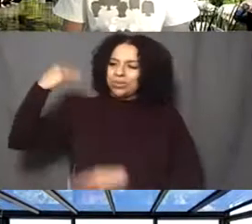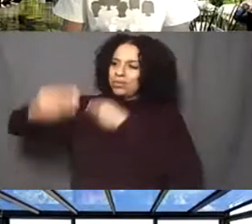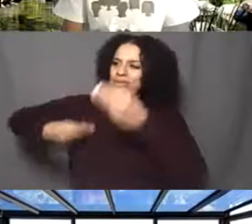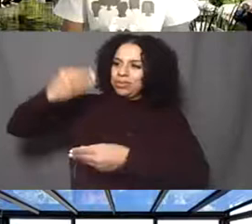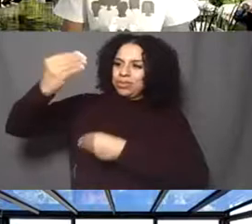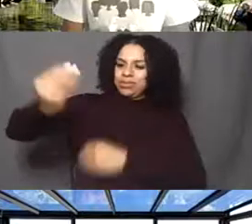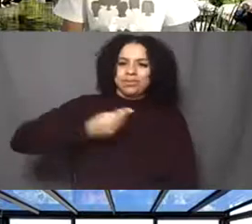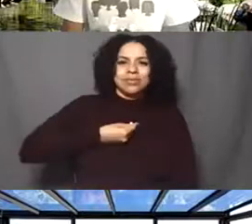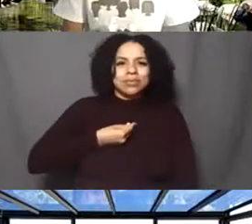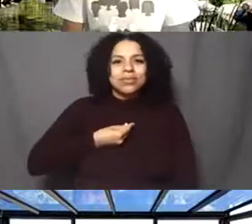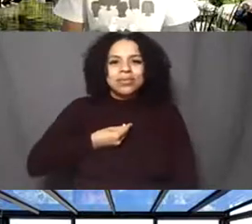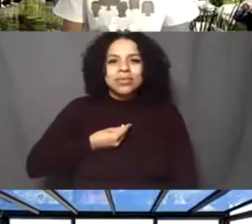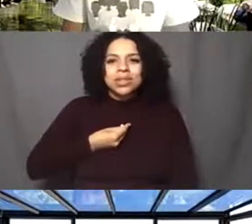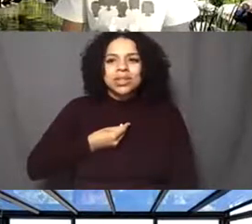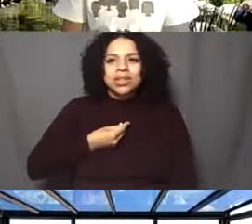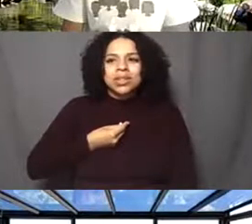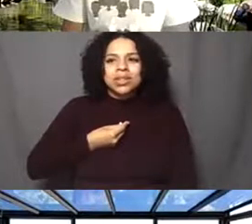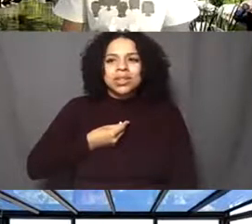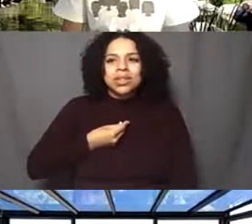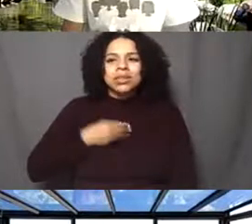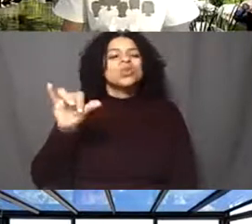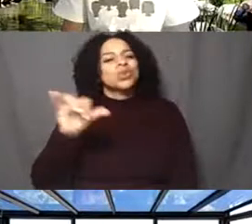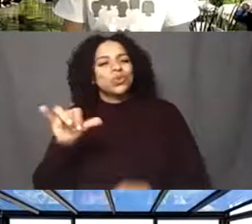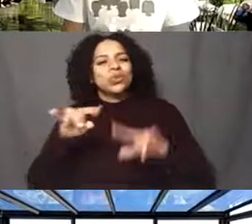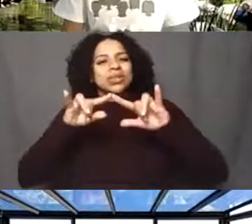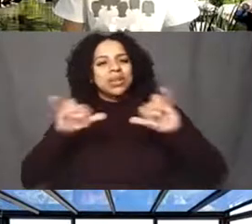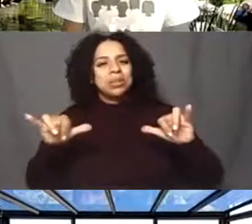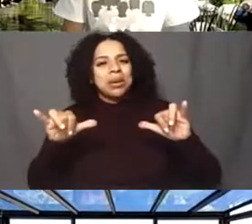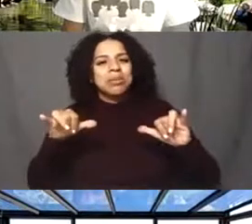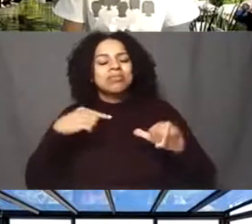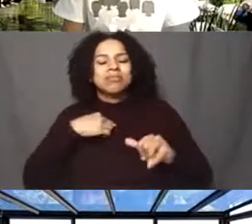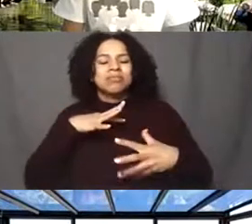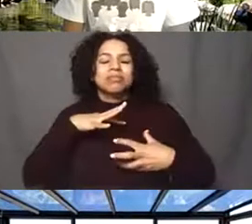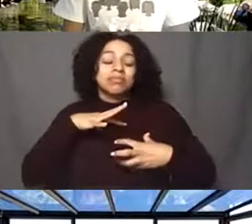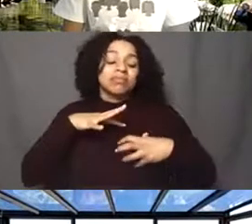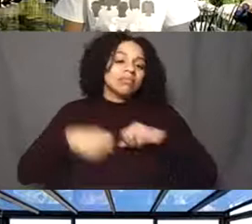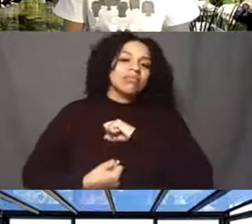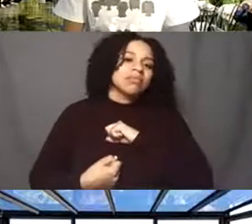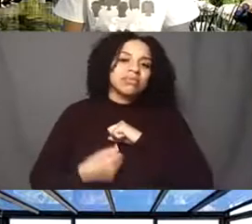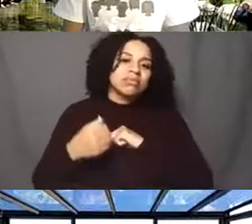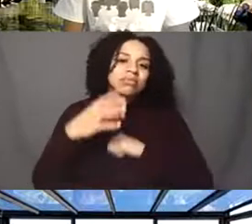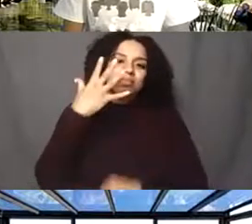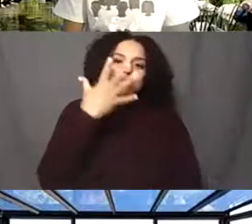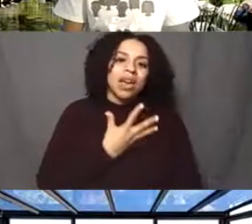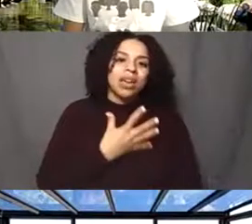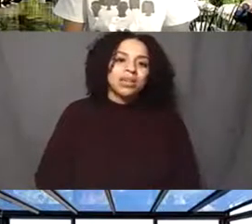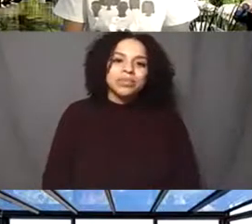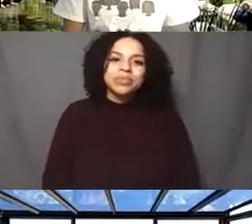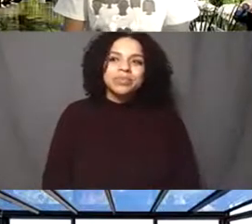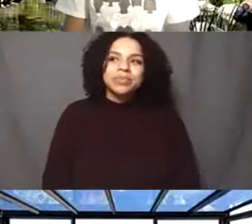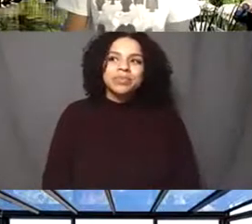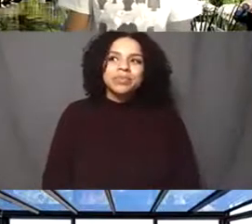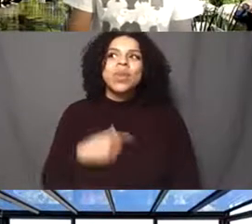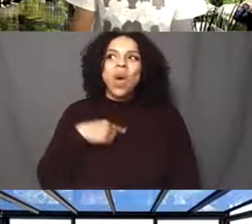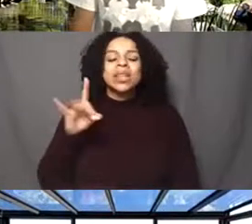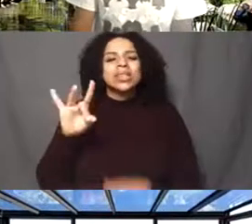just utterly devastated all the time. So I've talked about how leading up to the